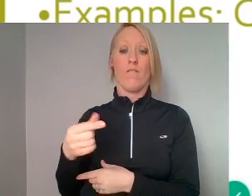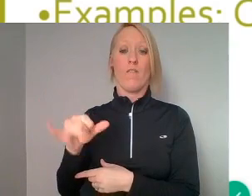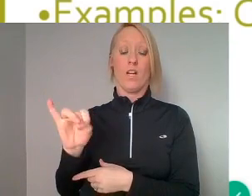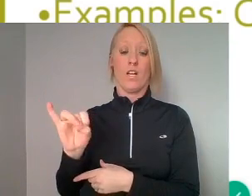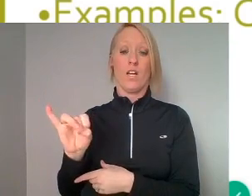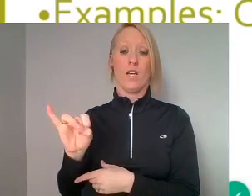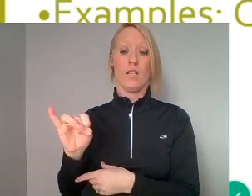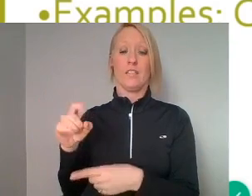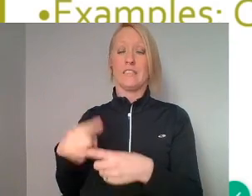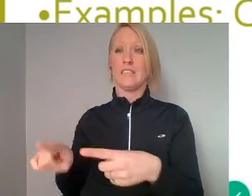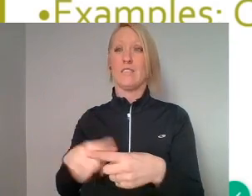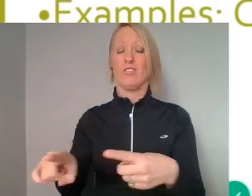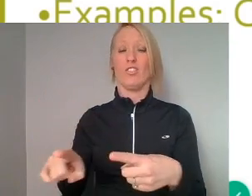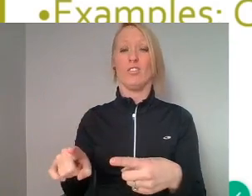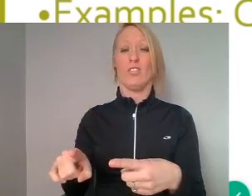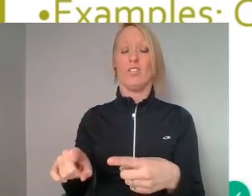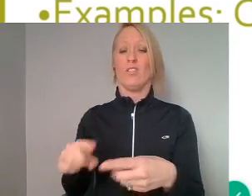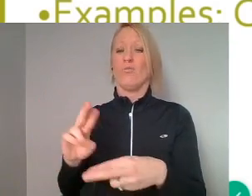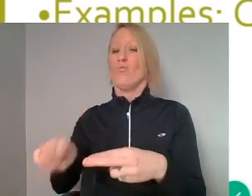traditional plants that we're talking about here.